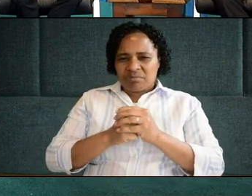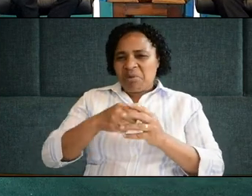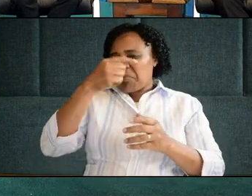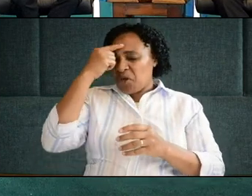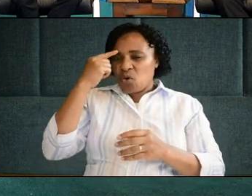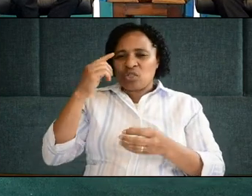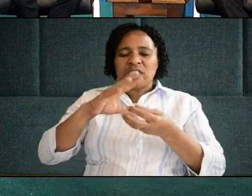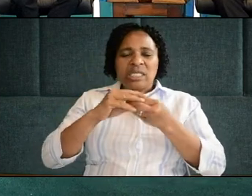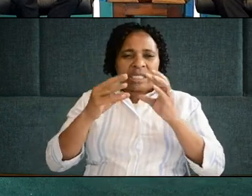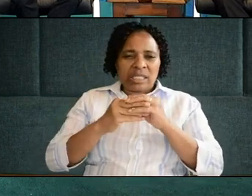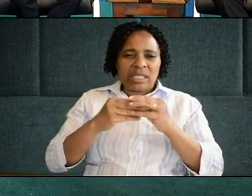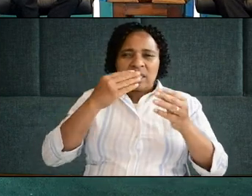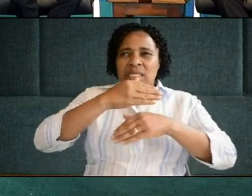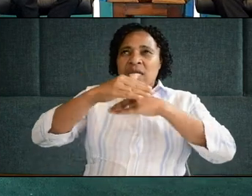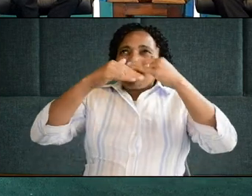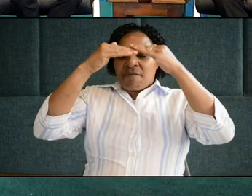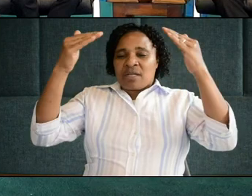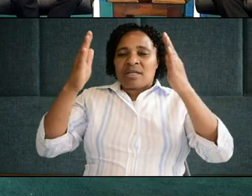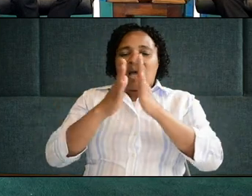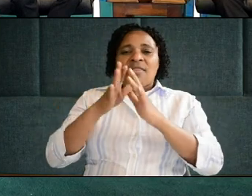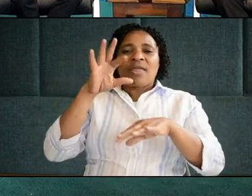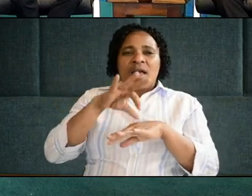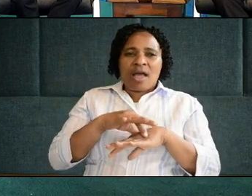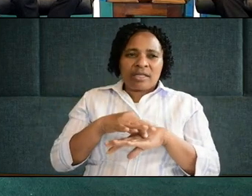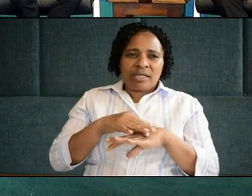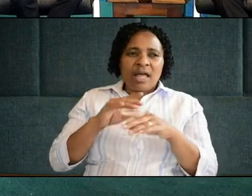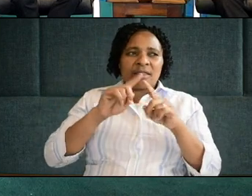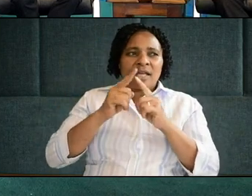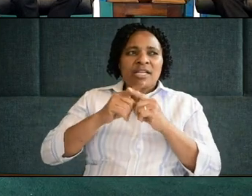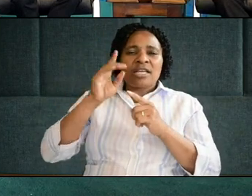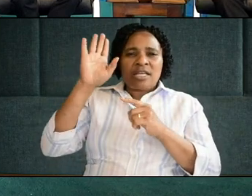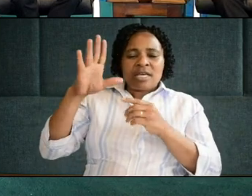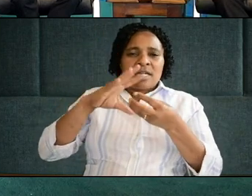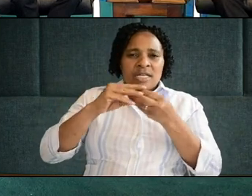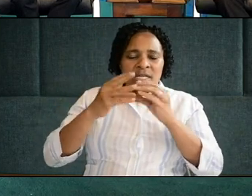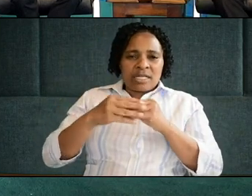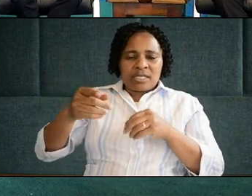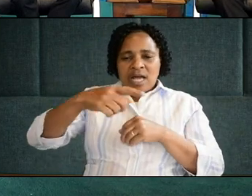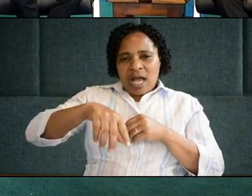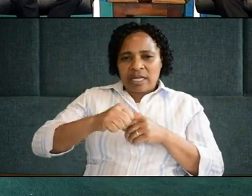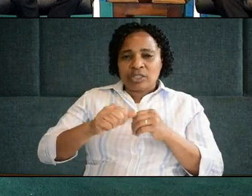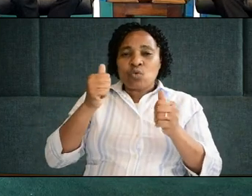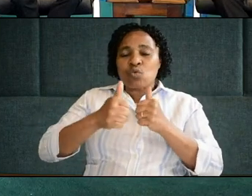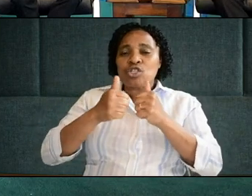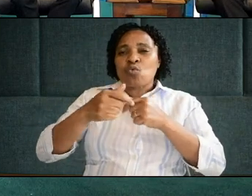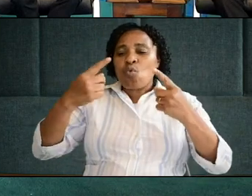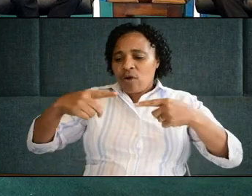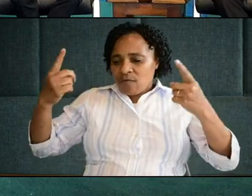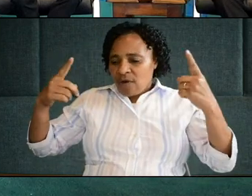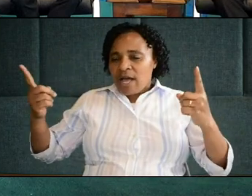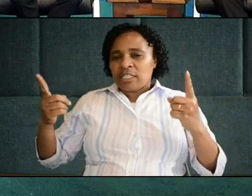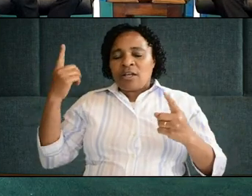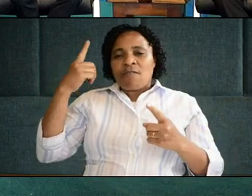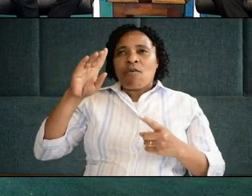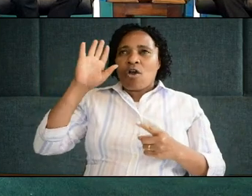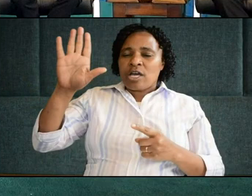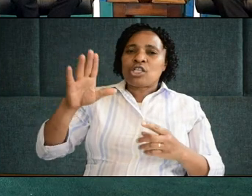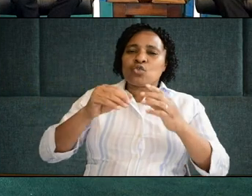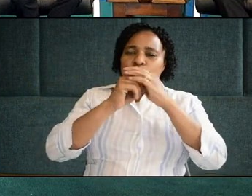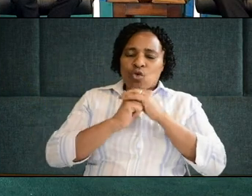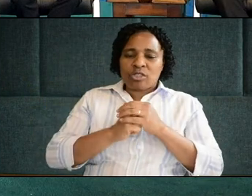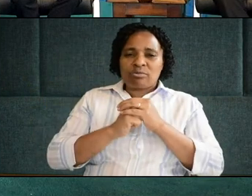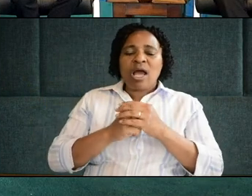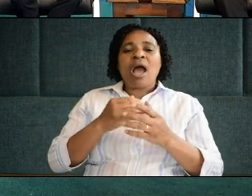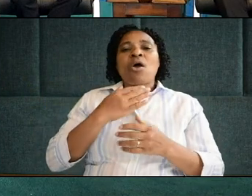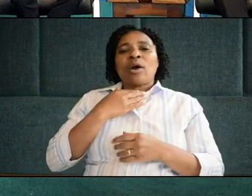he created the heavens and the earth, and he created us, and that qualifies him for worship. I'd